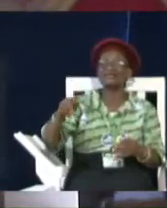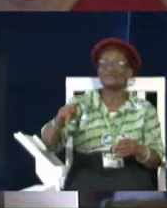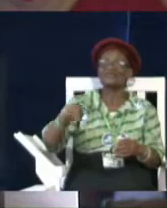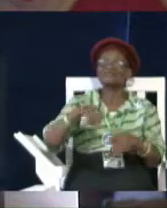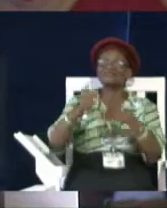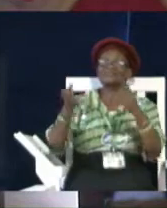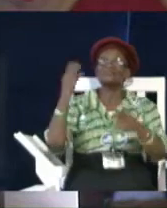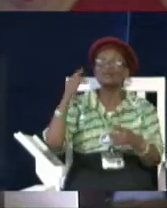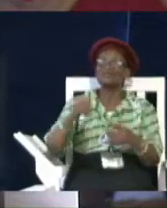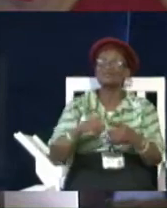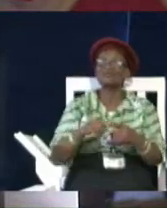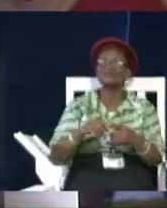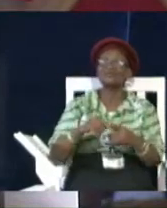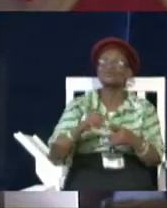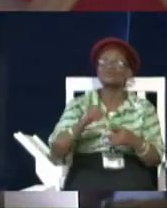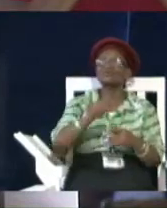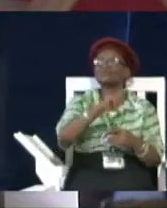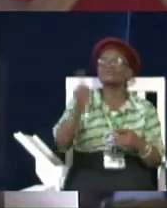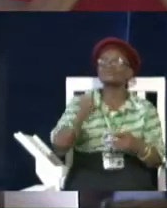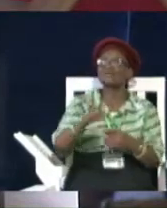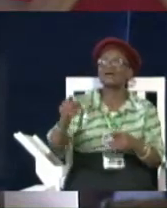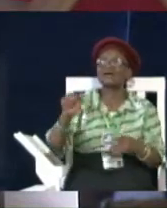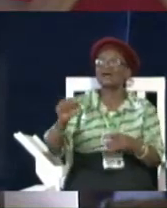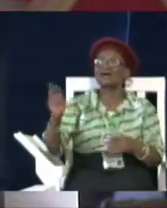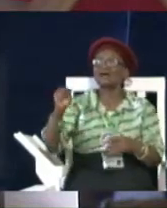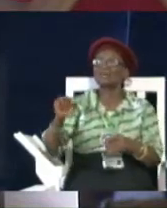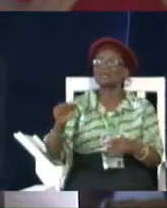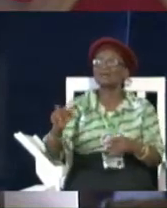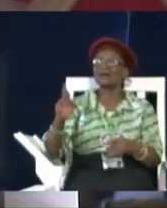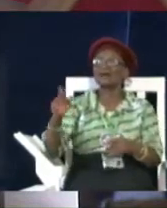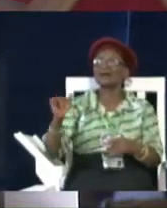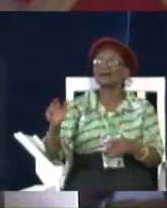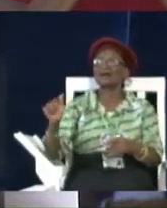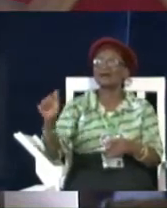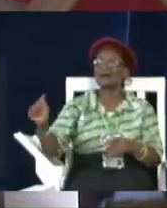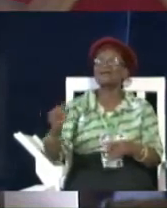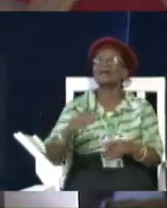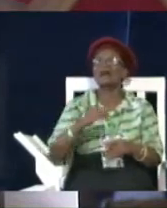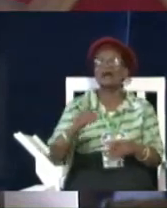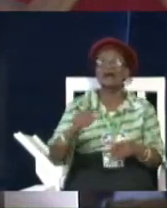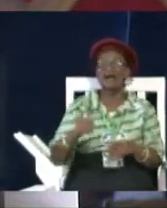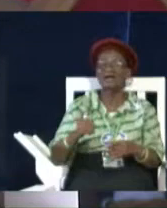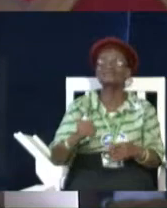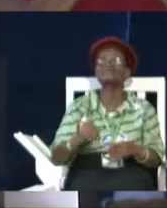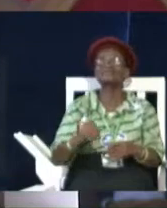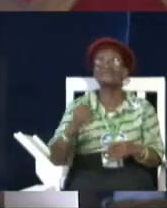And within days, there was joy in the whole city.